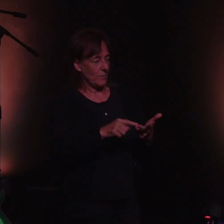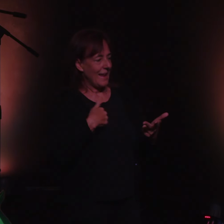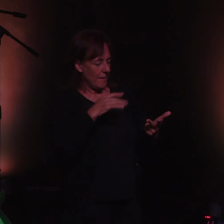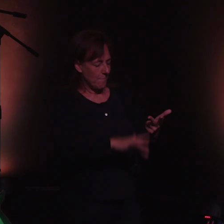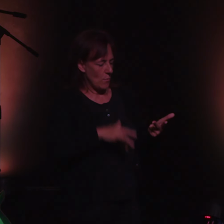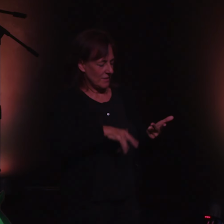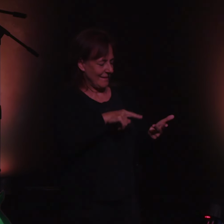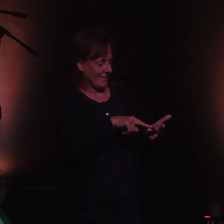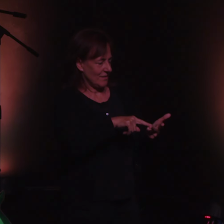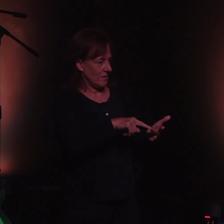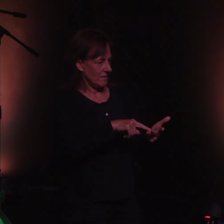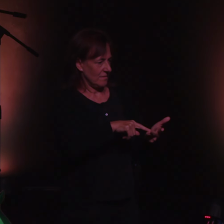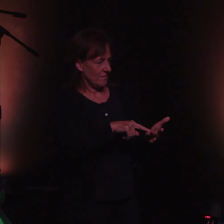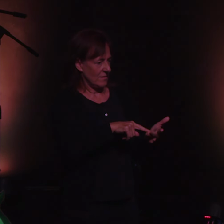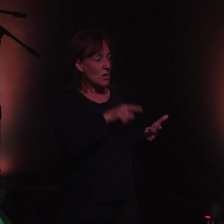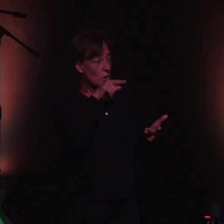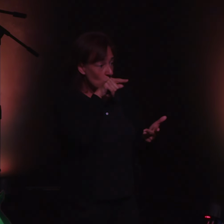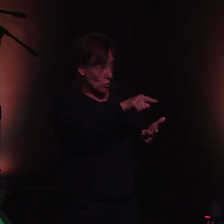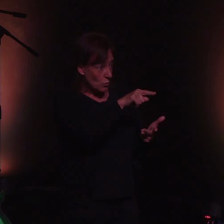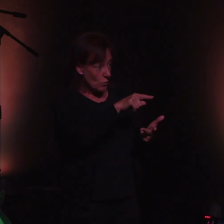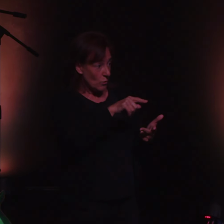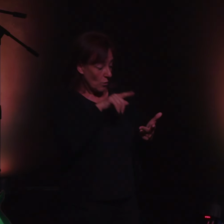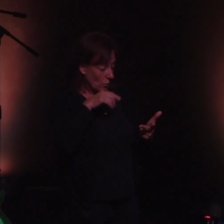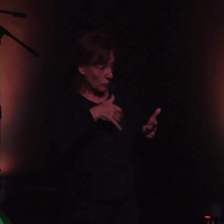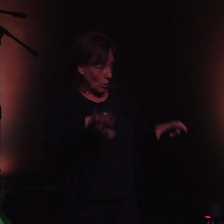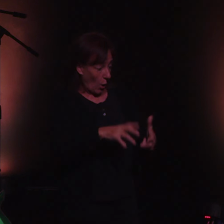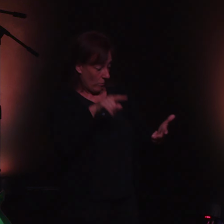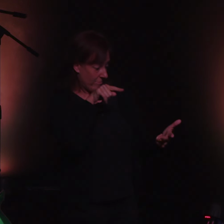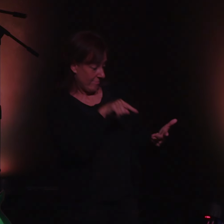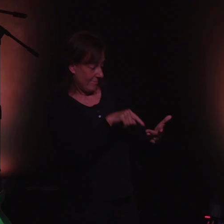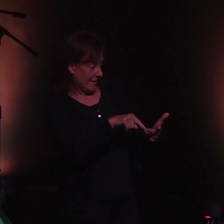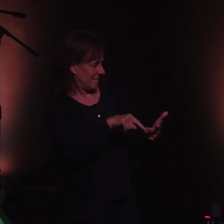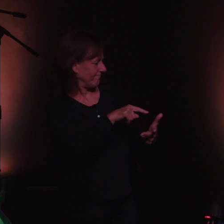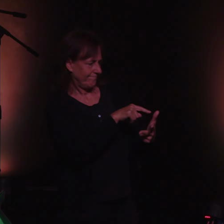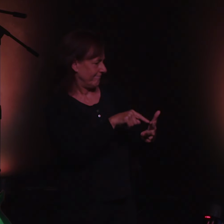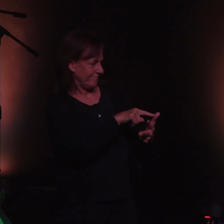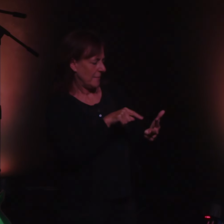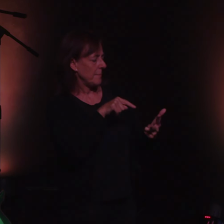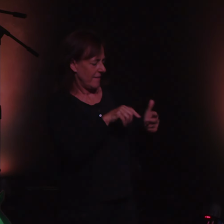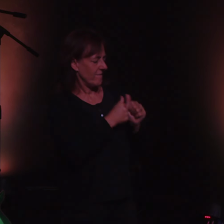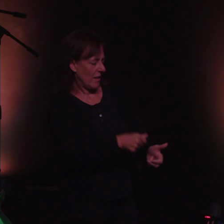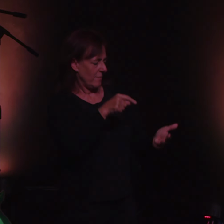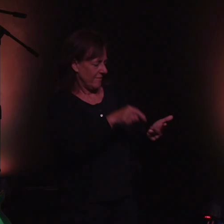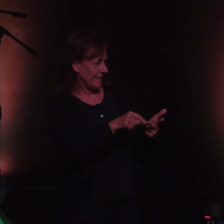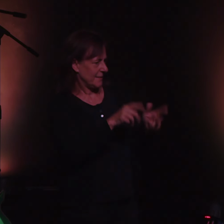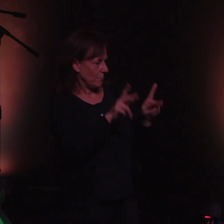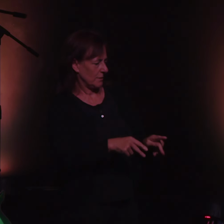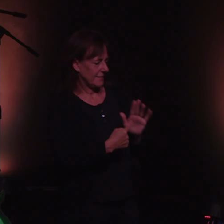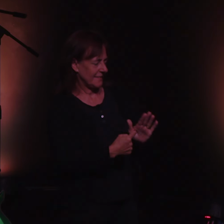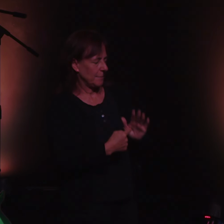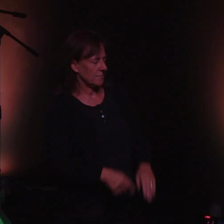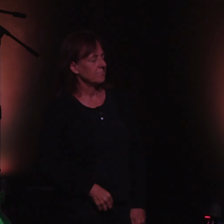him." Jesus told him, "Go and do likewise." So here we have this scene